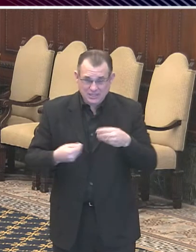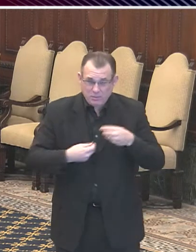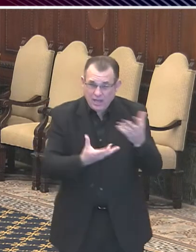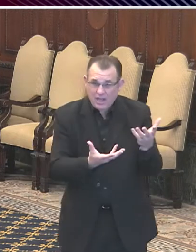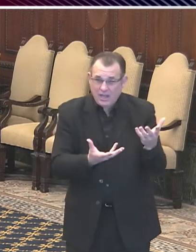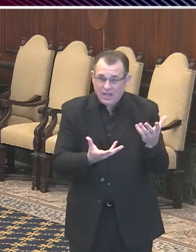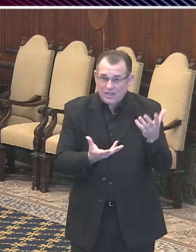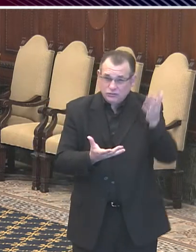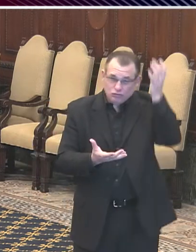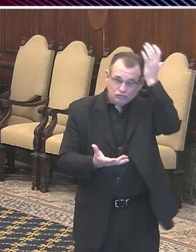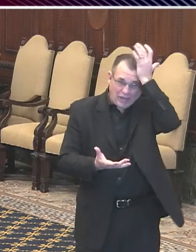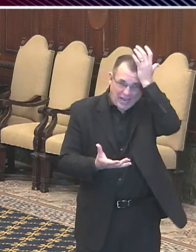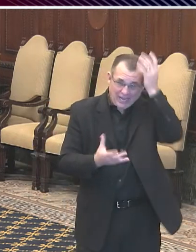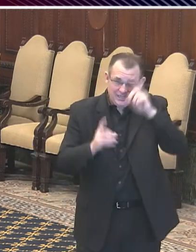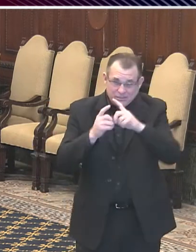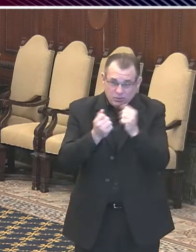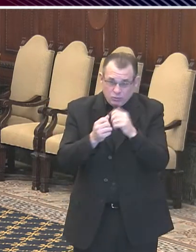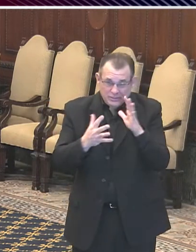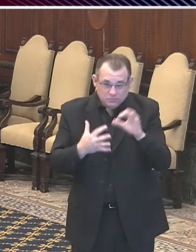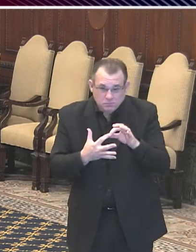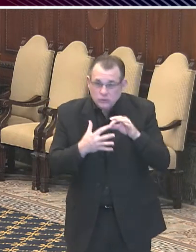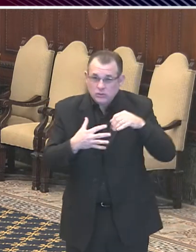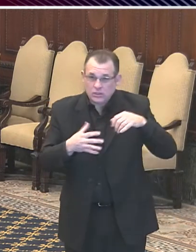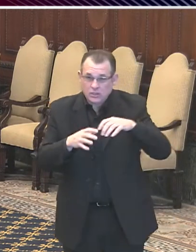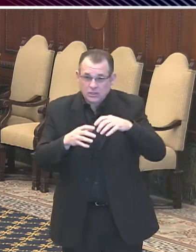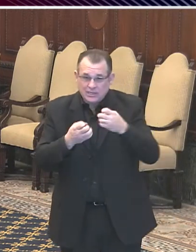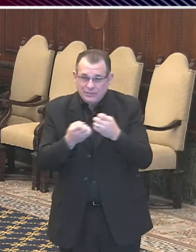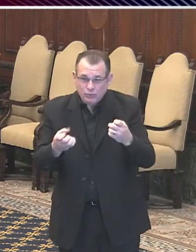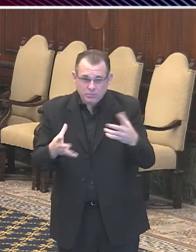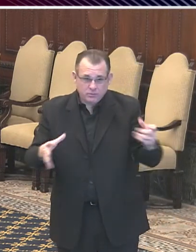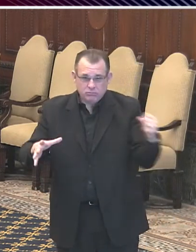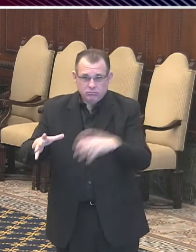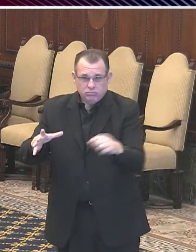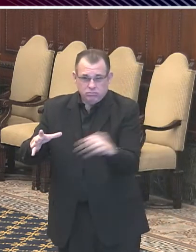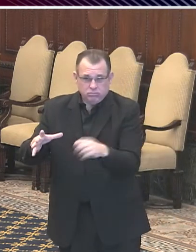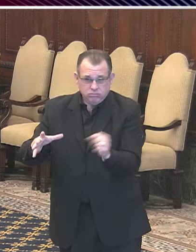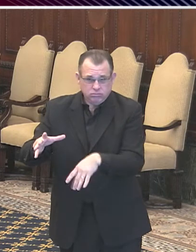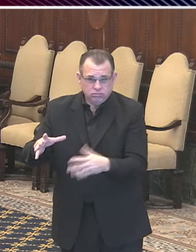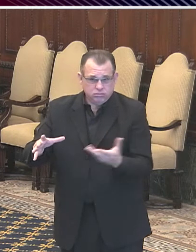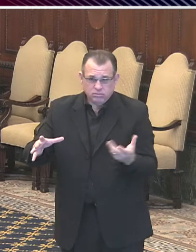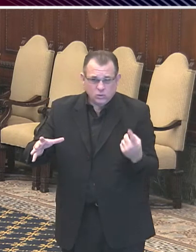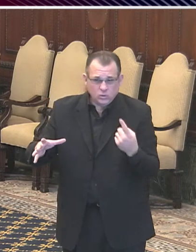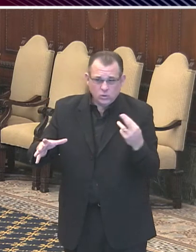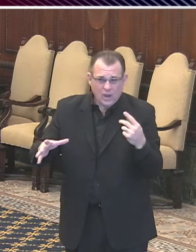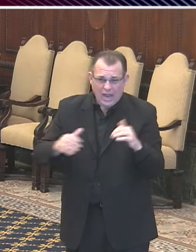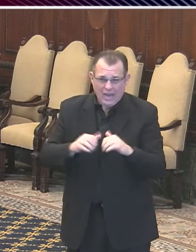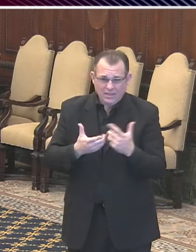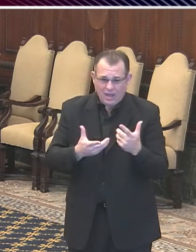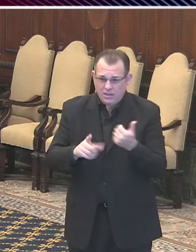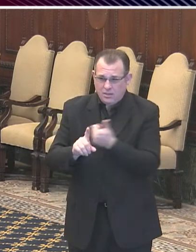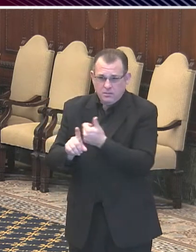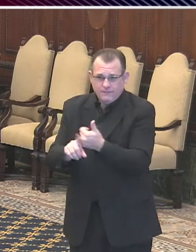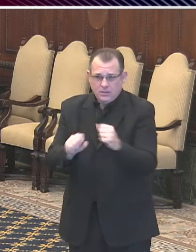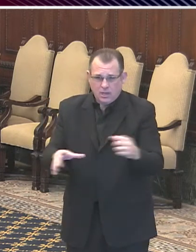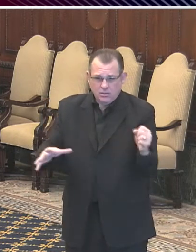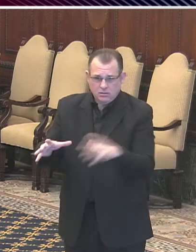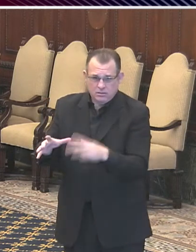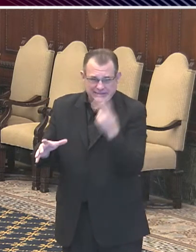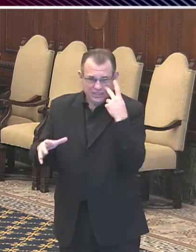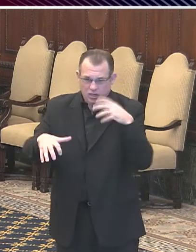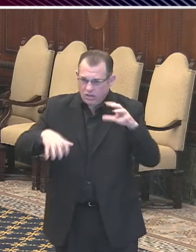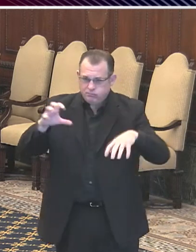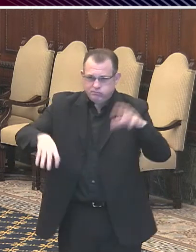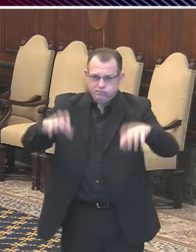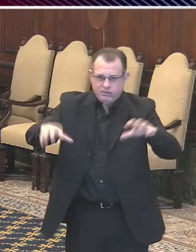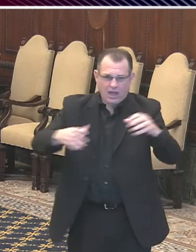special equipment to dispose of those things that I'm seeing all over the floor, ground, and sidewalks, or is there a